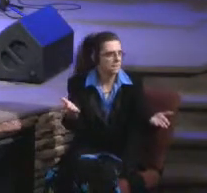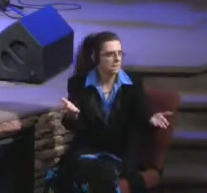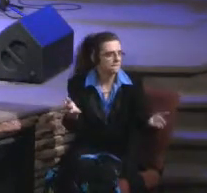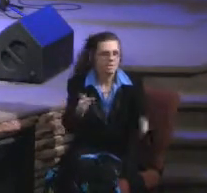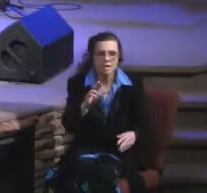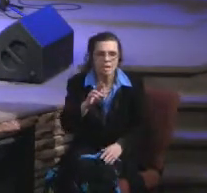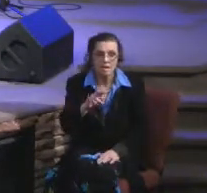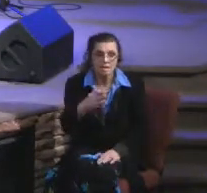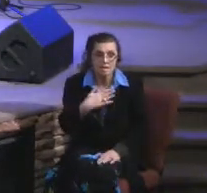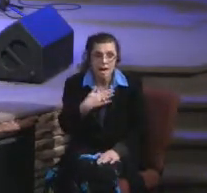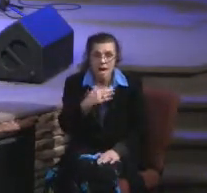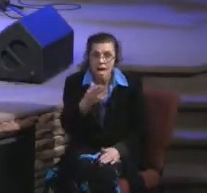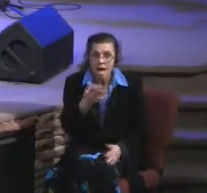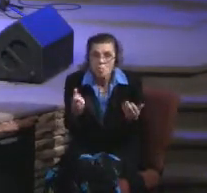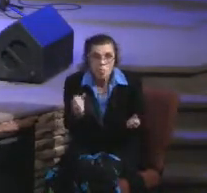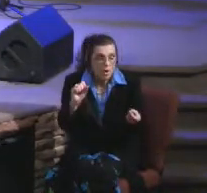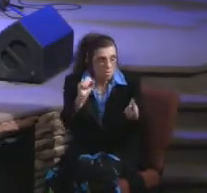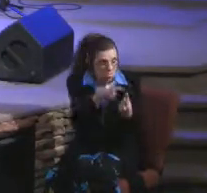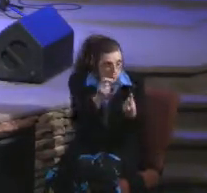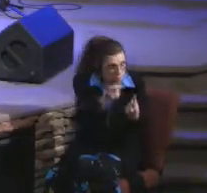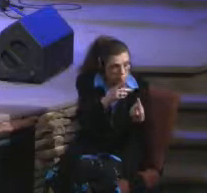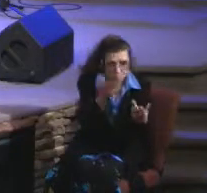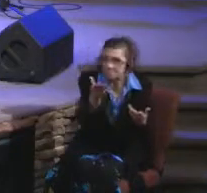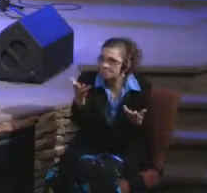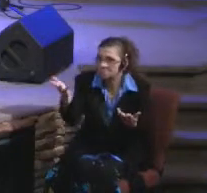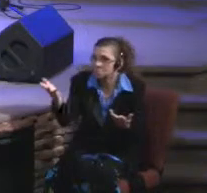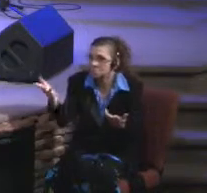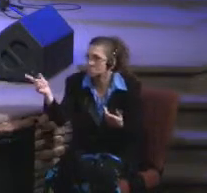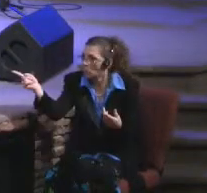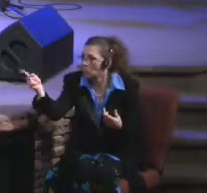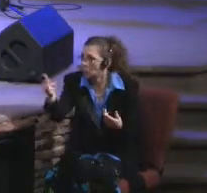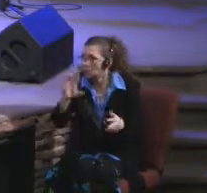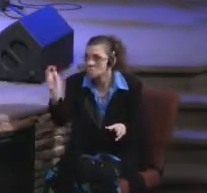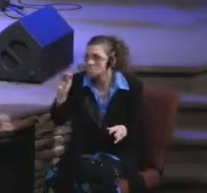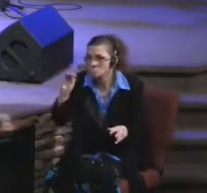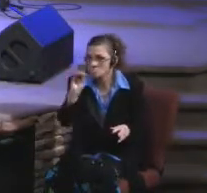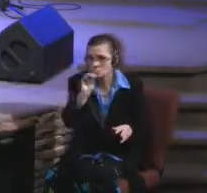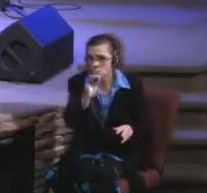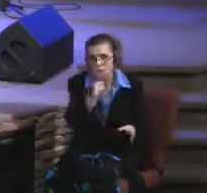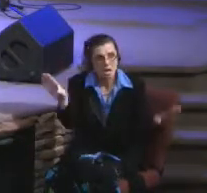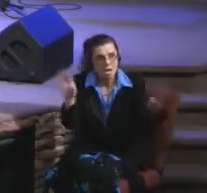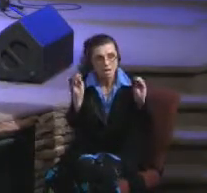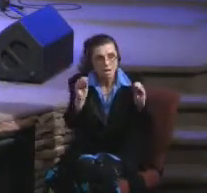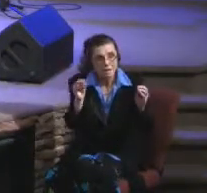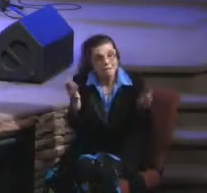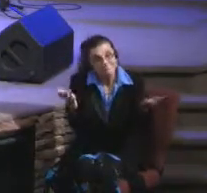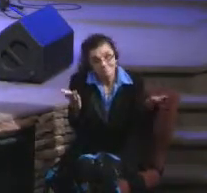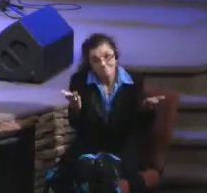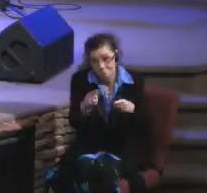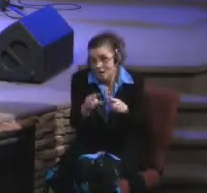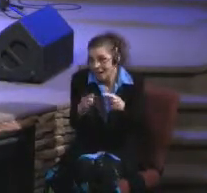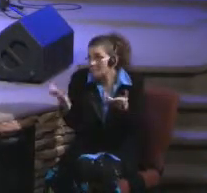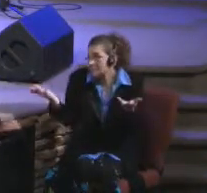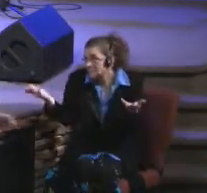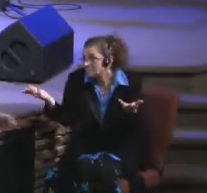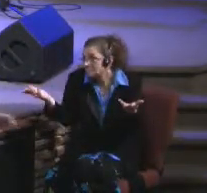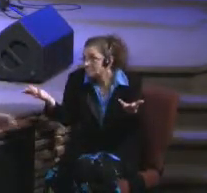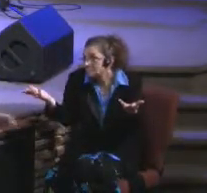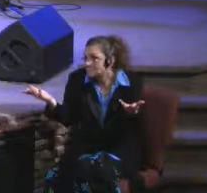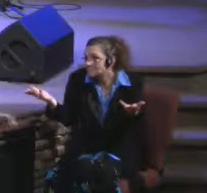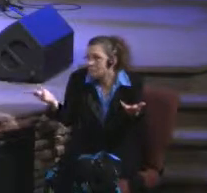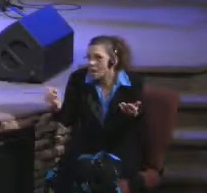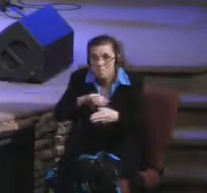really not intentional. I'm not trying to intentionally offend anybody. I may do it, though. I come across that way sometimes.